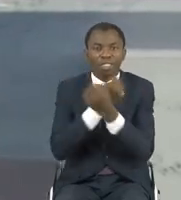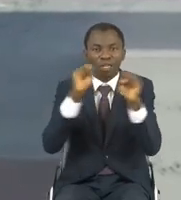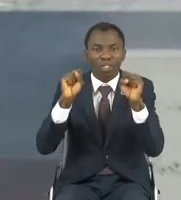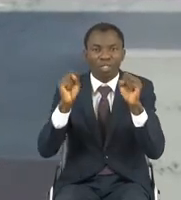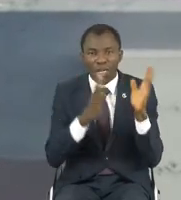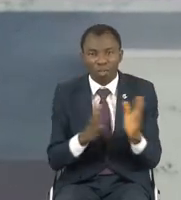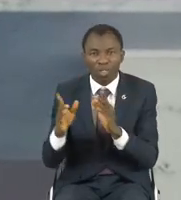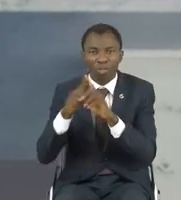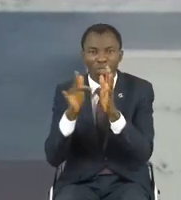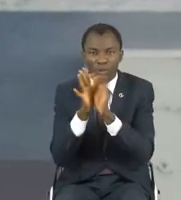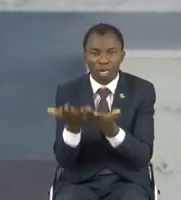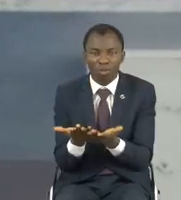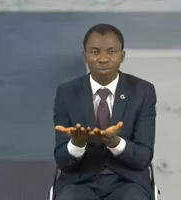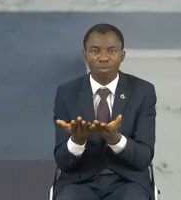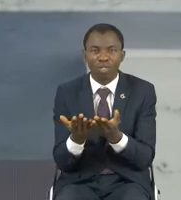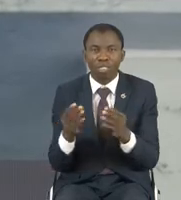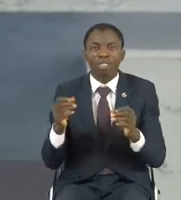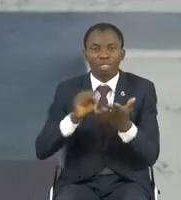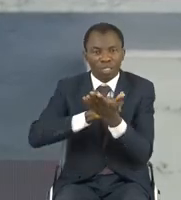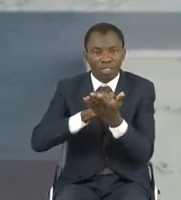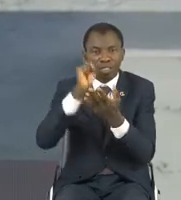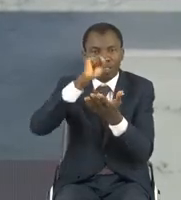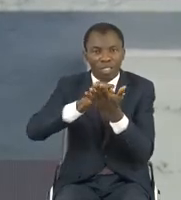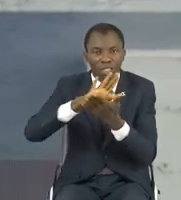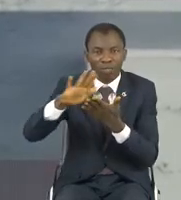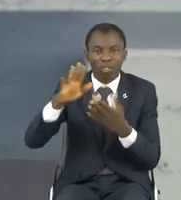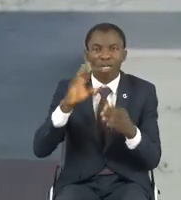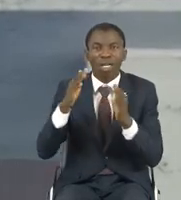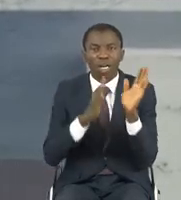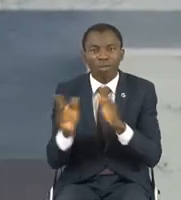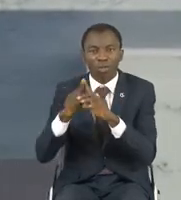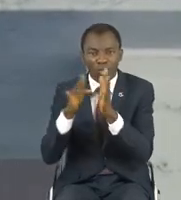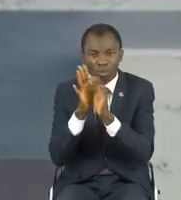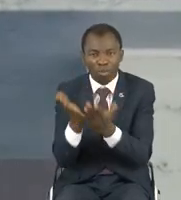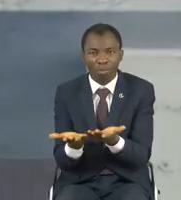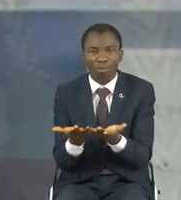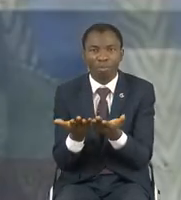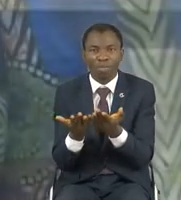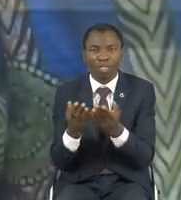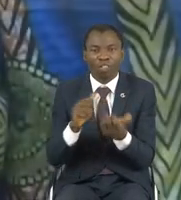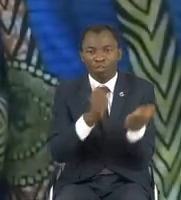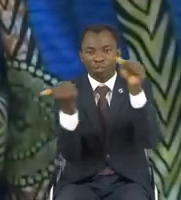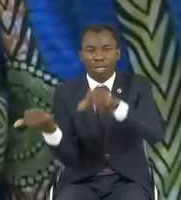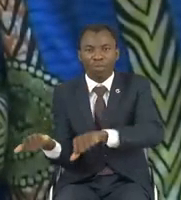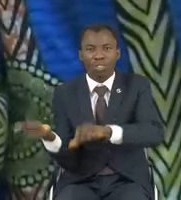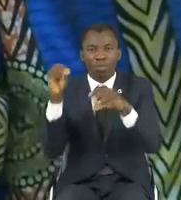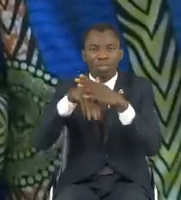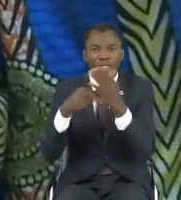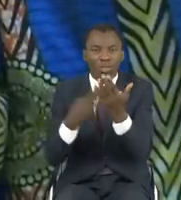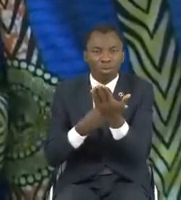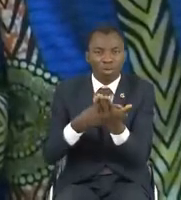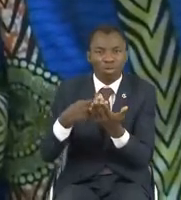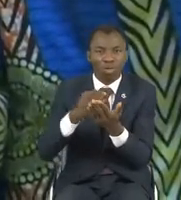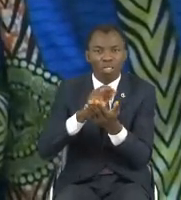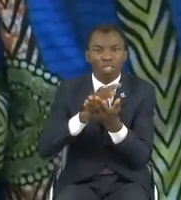the scriptures. Sanctification, according to the scriptures. Baptism in the Holy Ghost, according to the